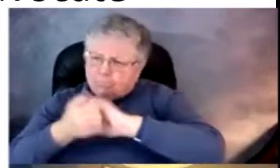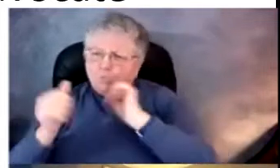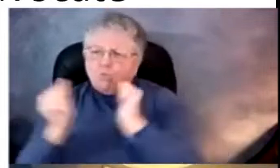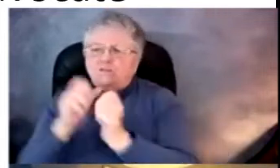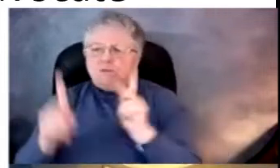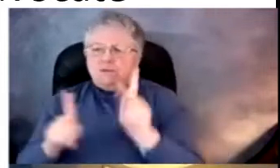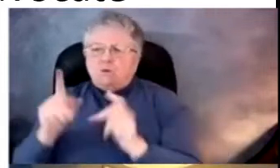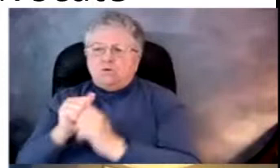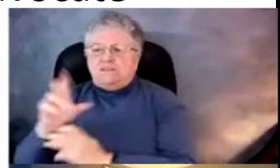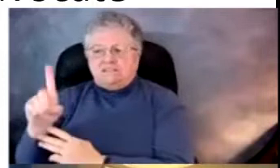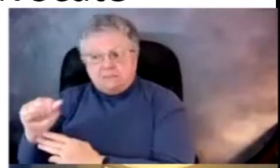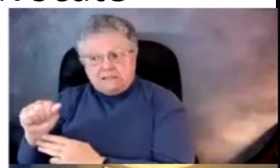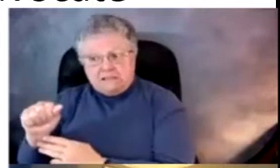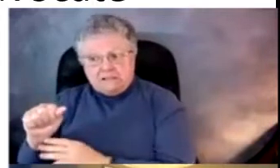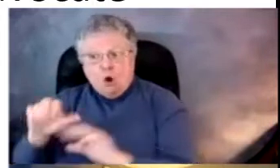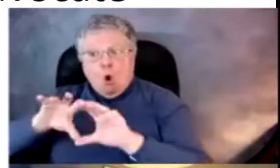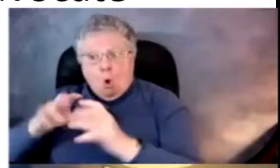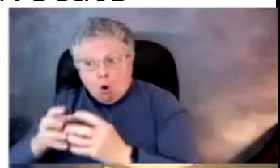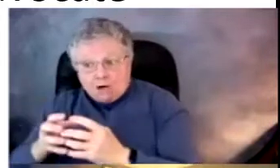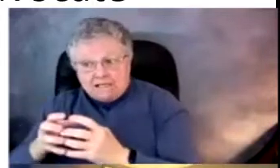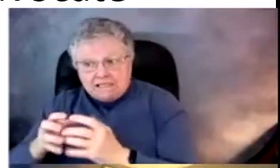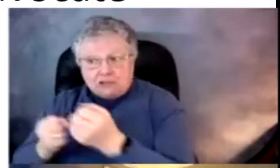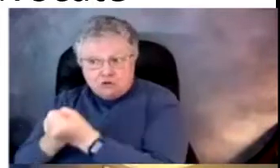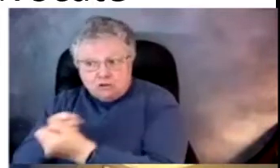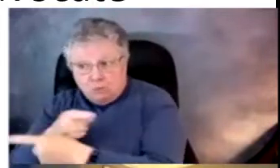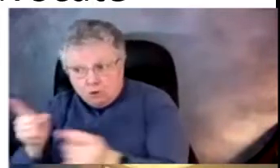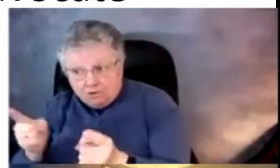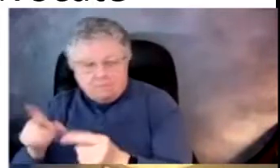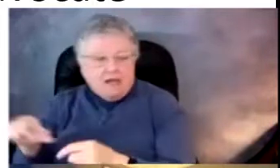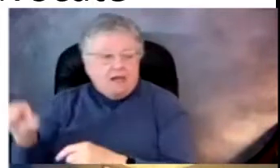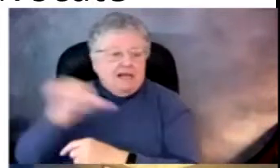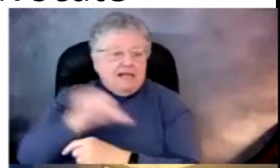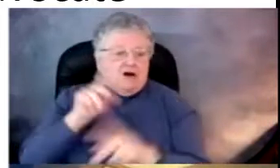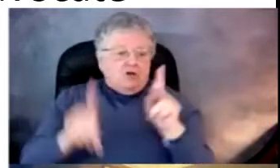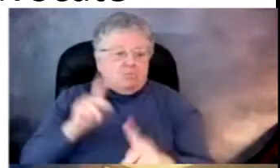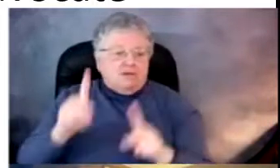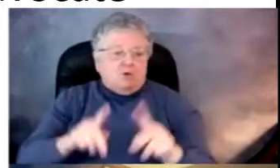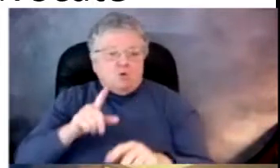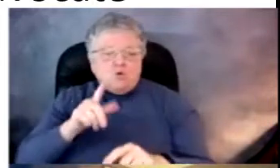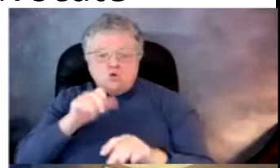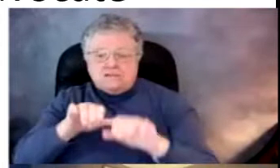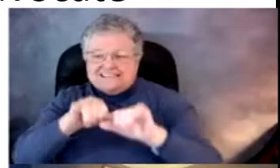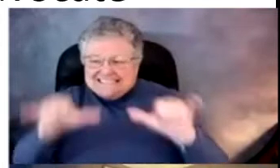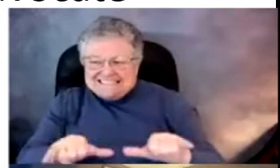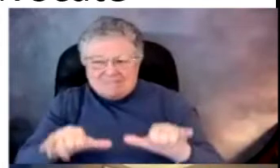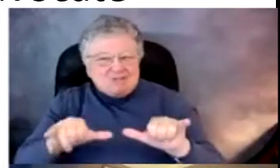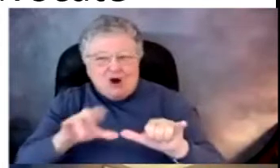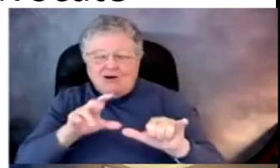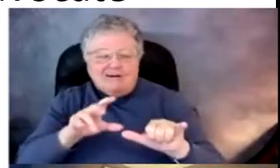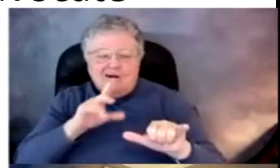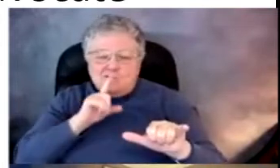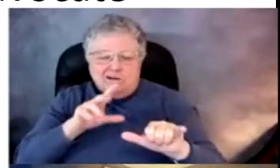and other groups of people who are systematically marginalized due to structural ableism and racism, and to collect the data that we need